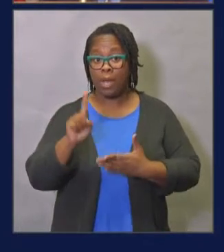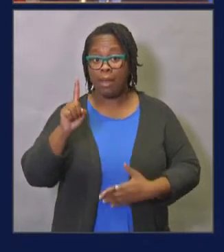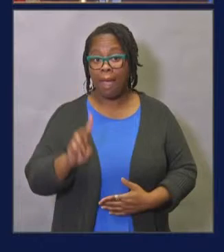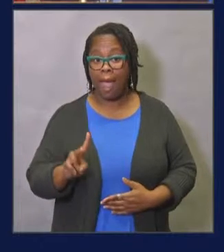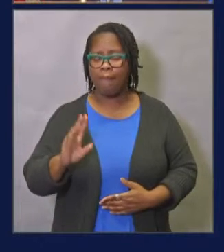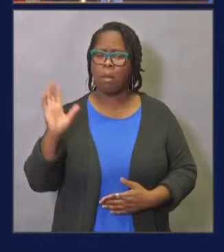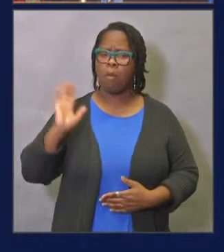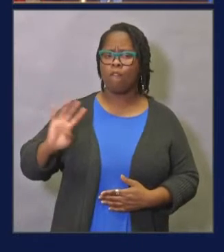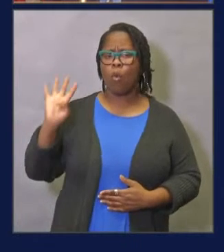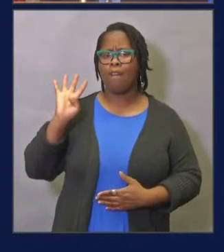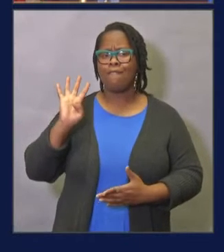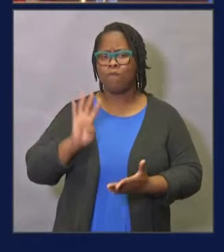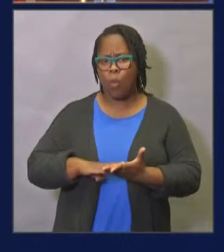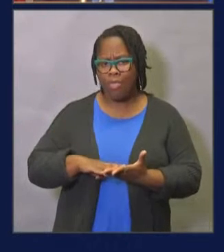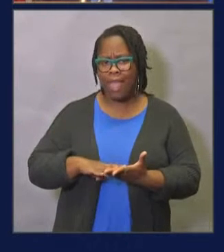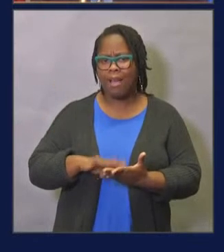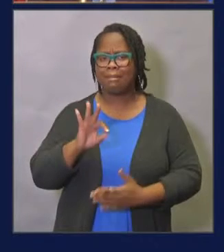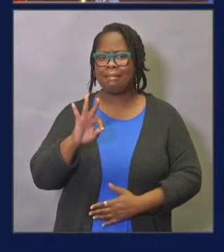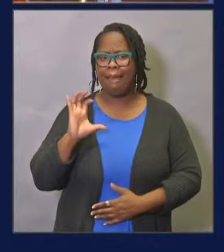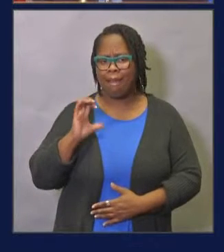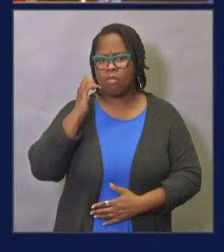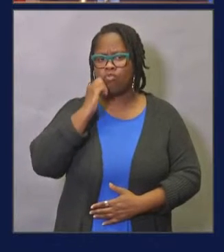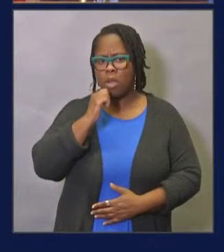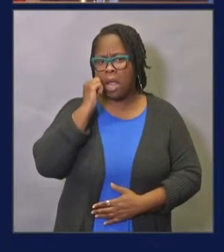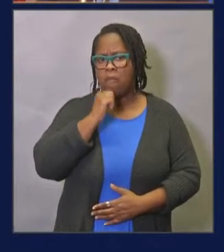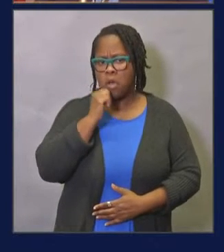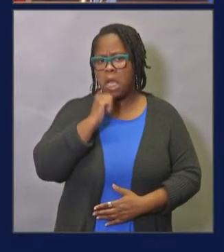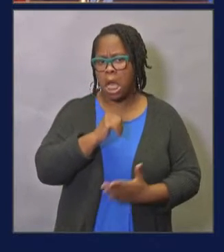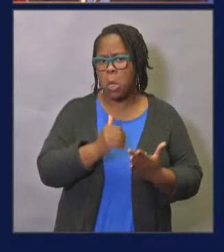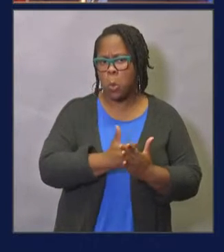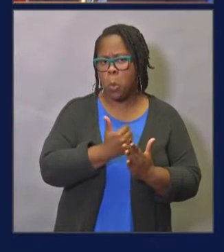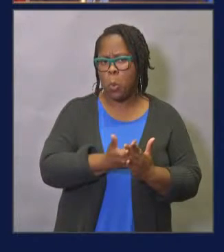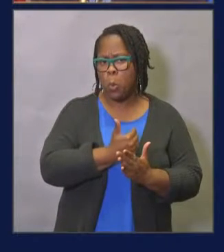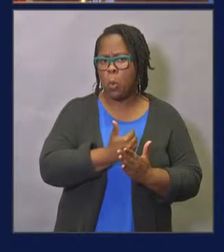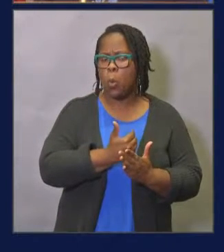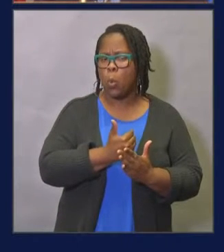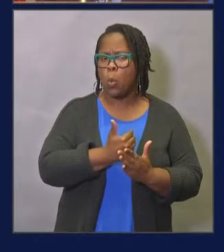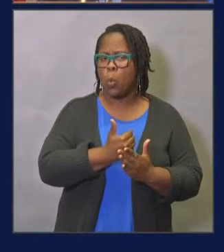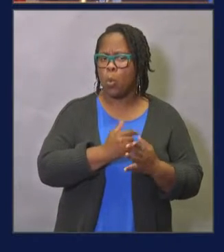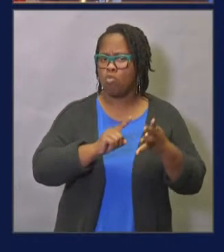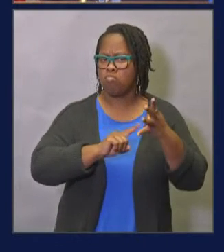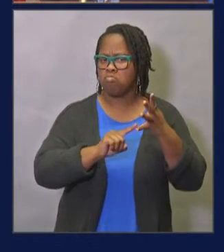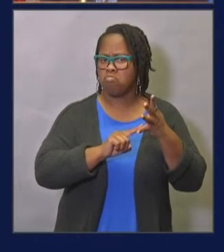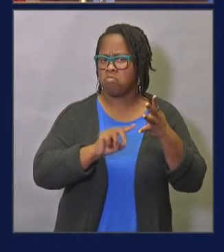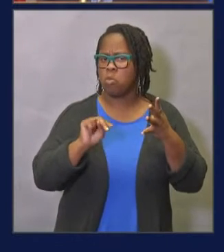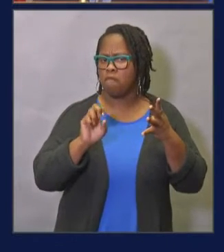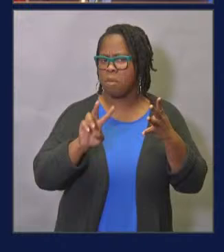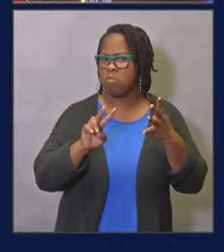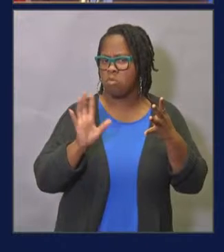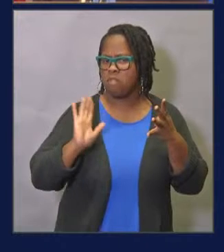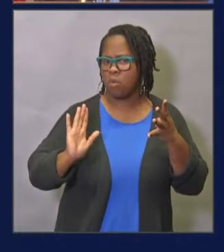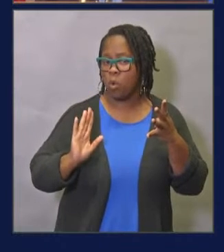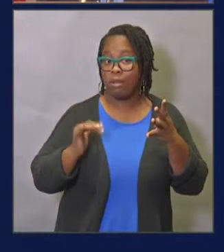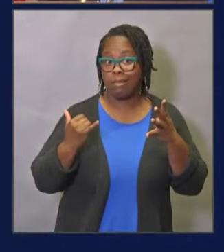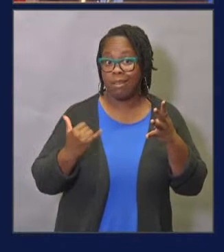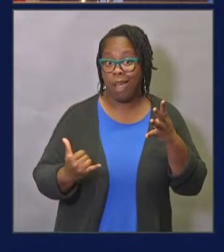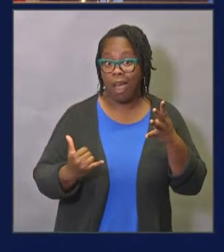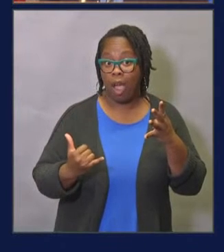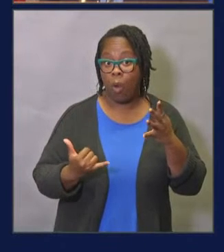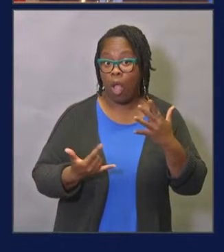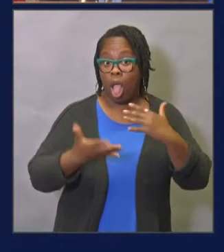about 4,900 new cases each day last week, in the last week of November, to an average